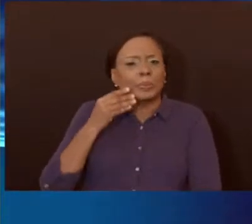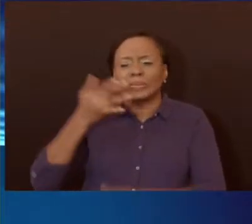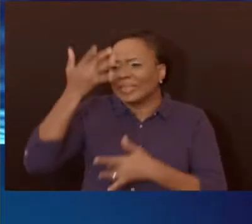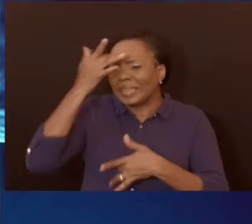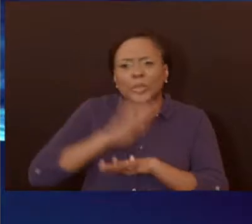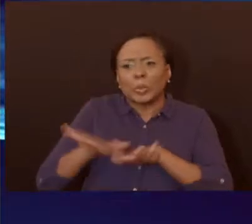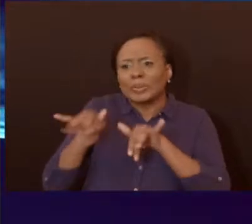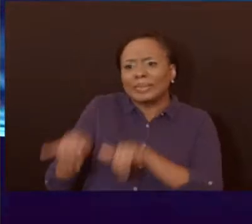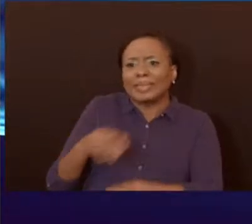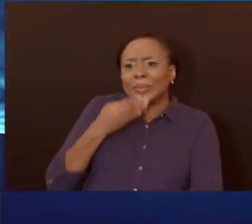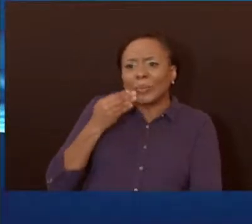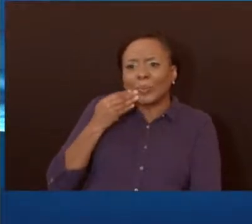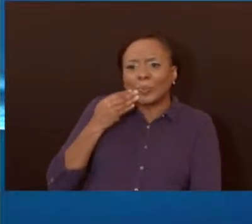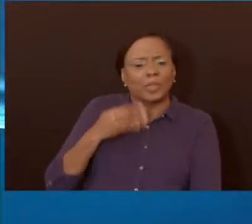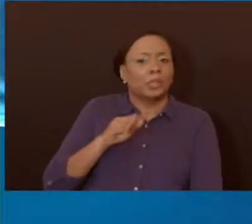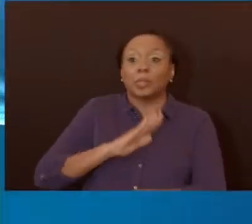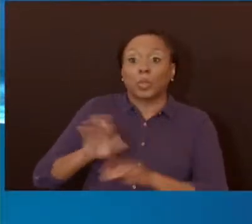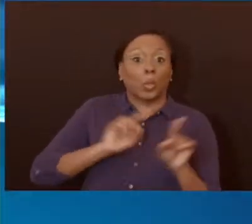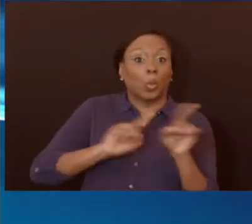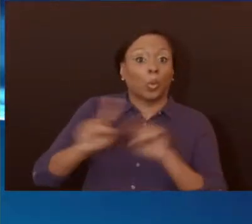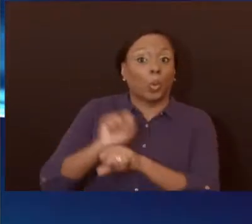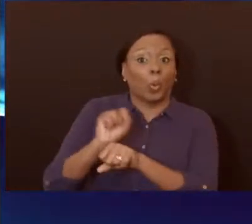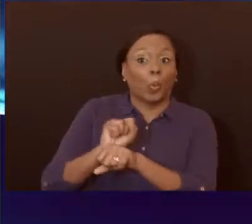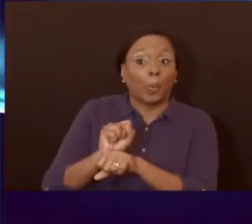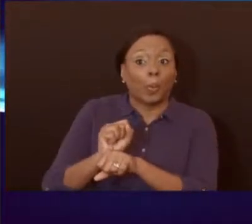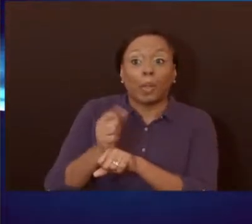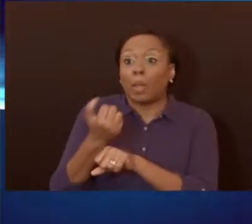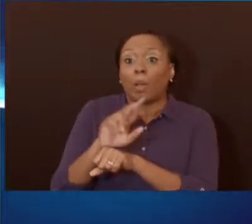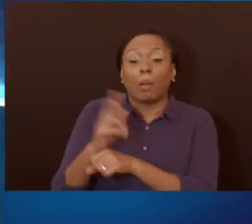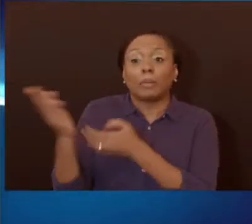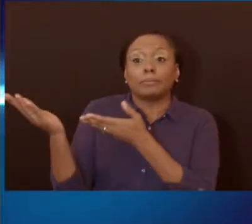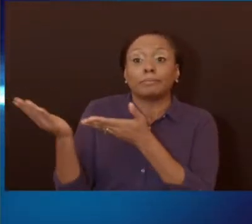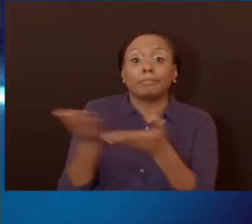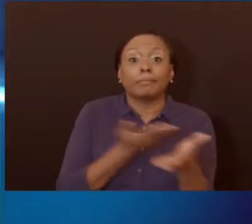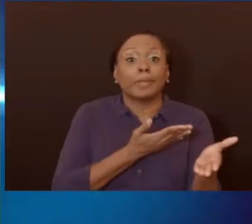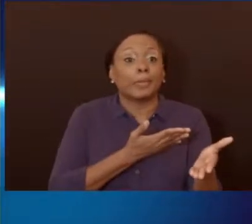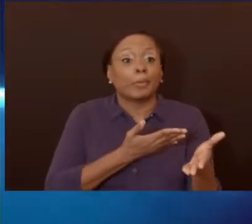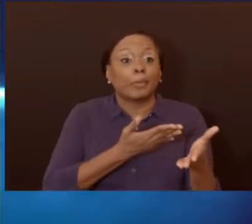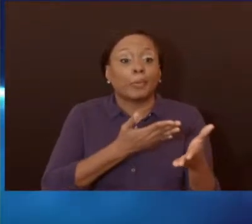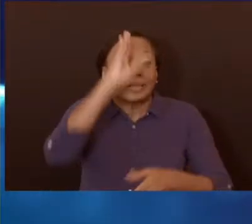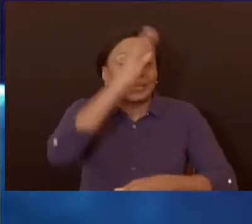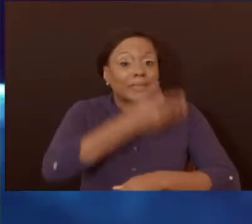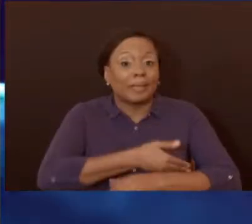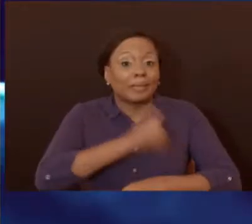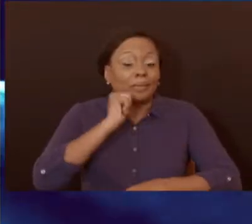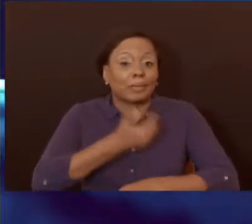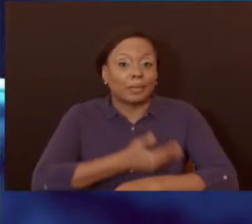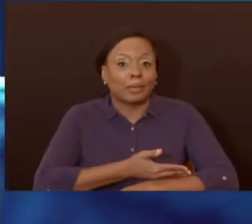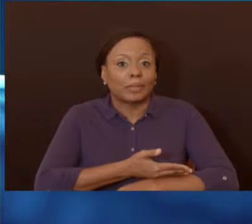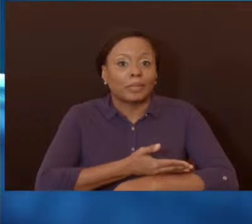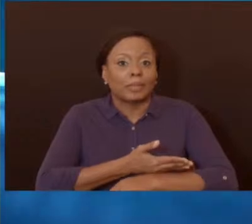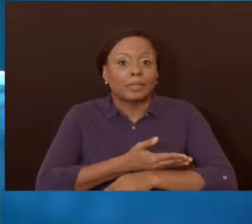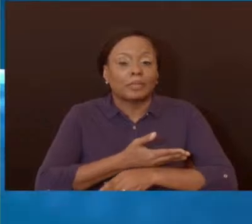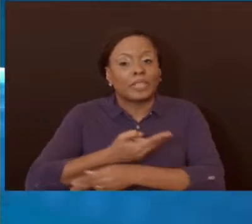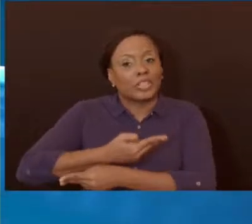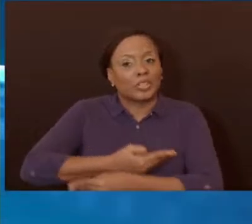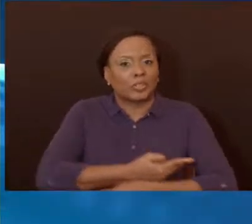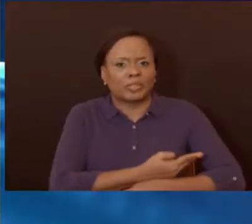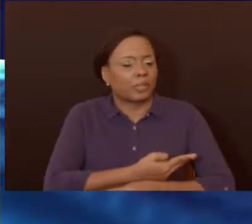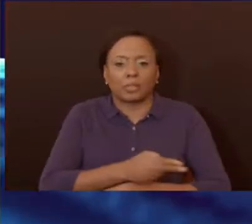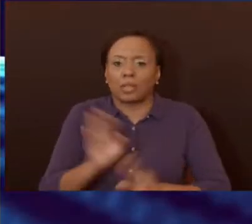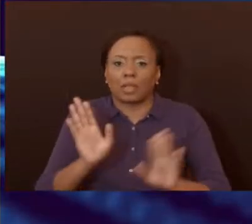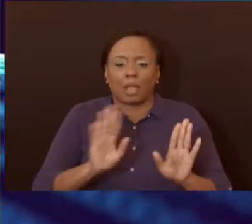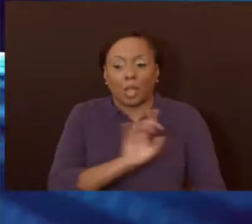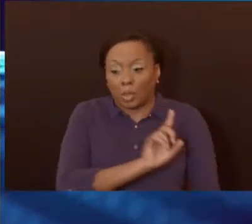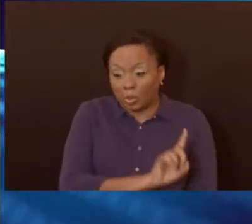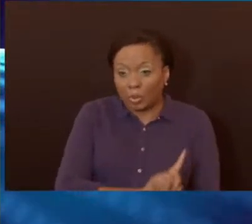certainly do not go to work or take your child to daycare. Go to the doctor and go and get a COVID test. Know your